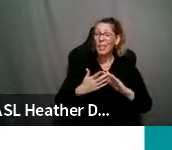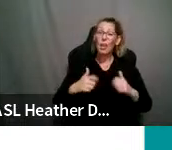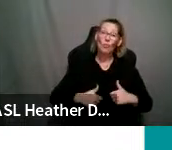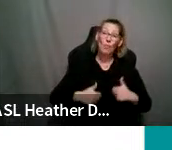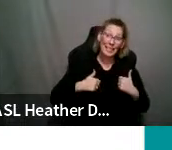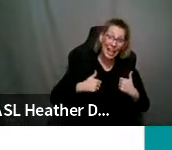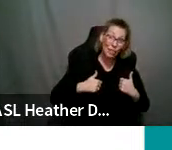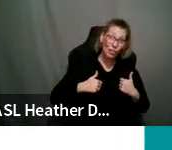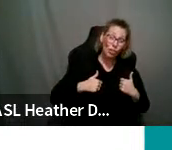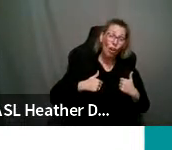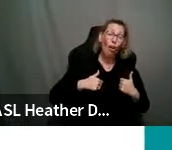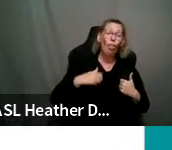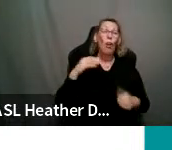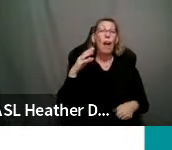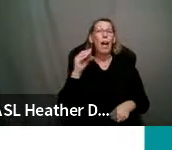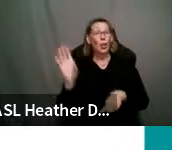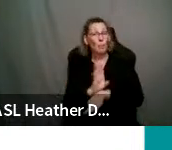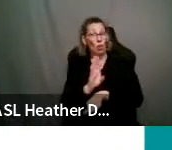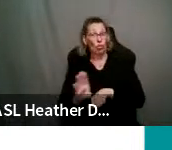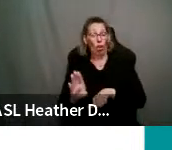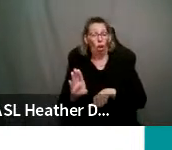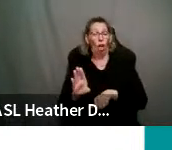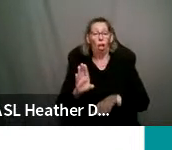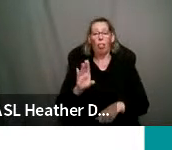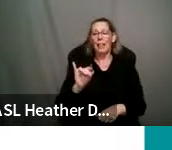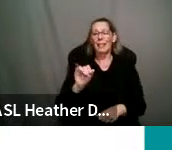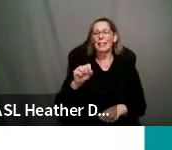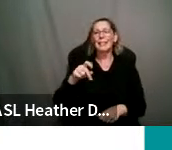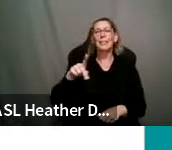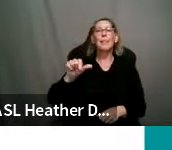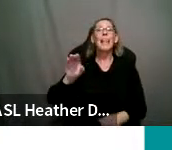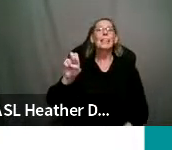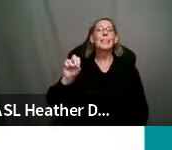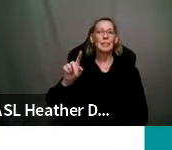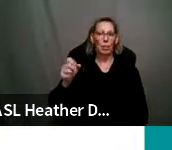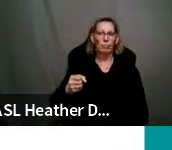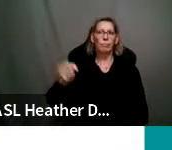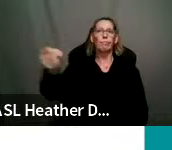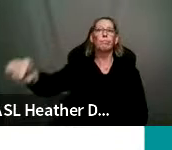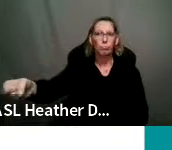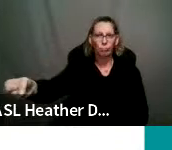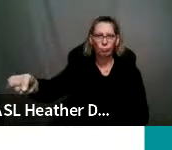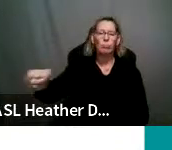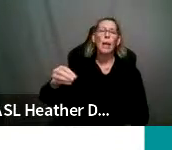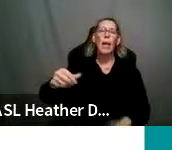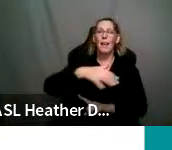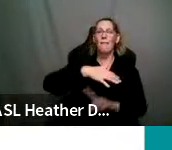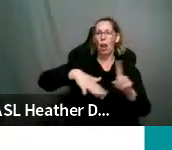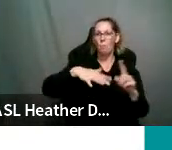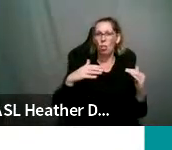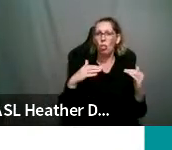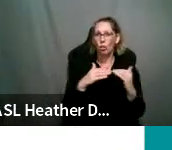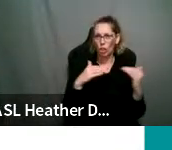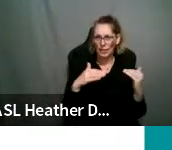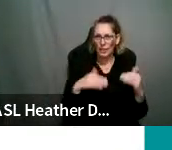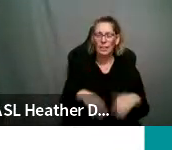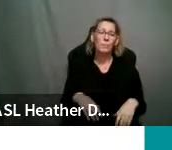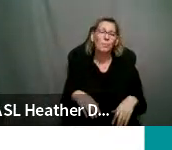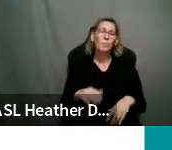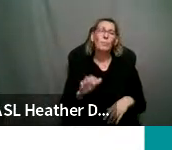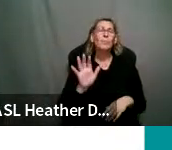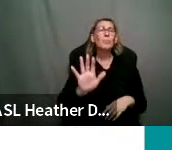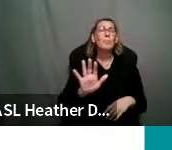commercial displacements through the Uniform Relocation Act, as well as the executive order on environmental justice.